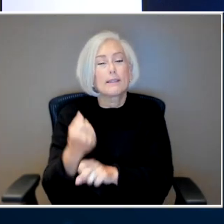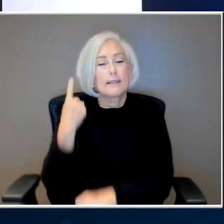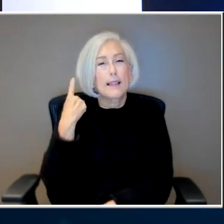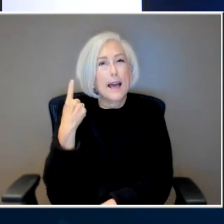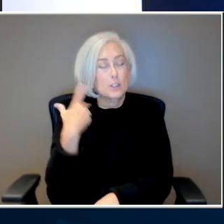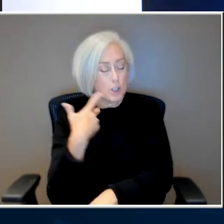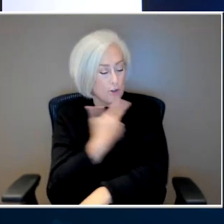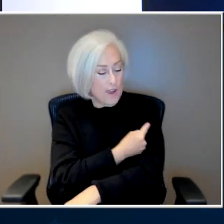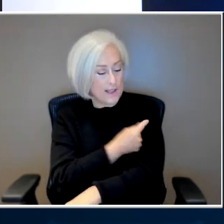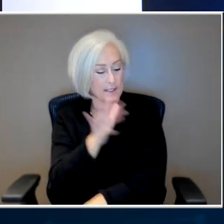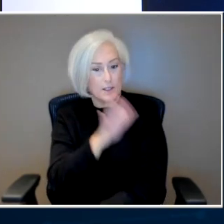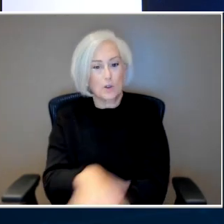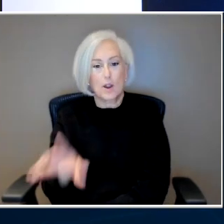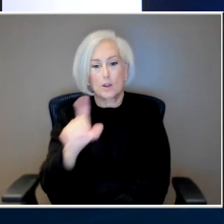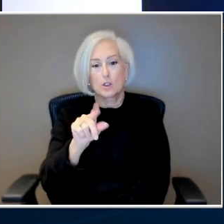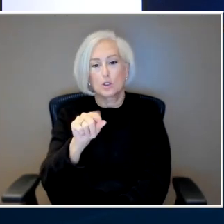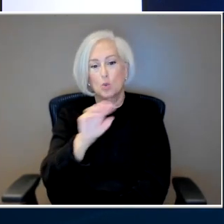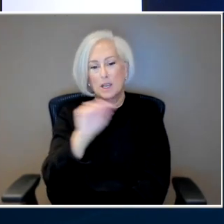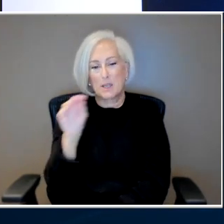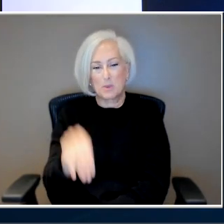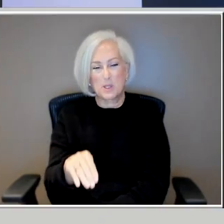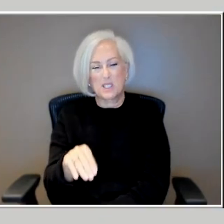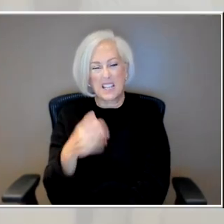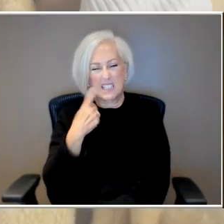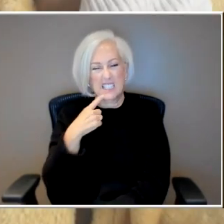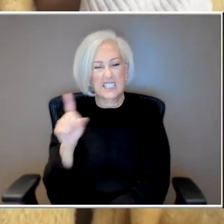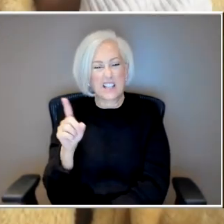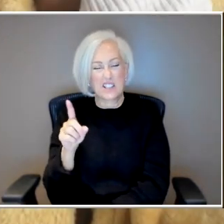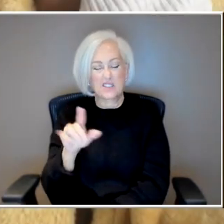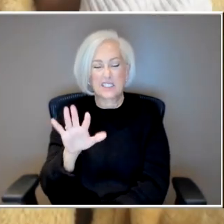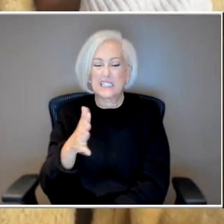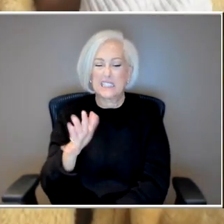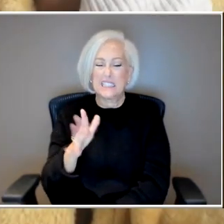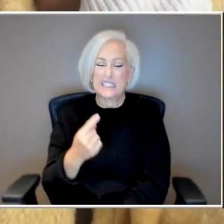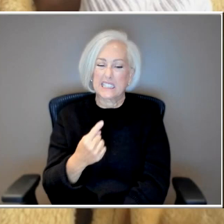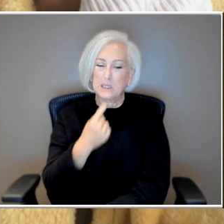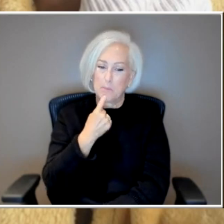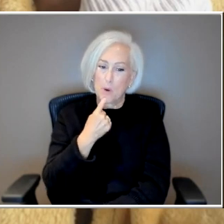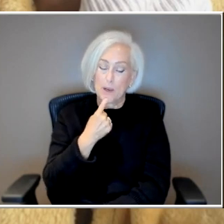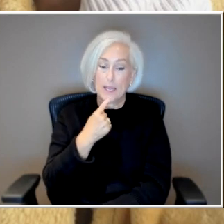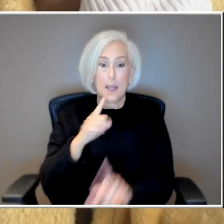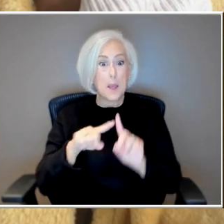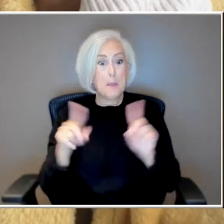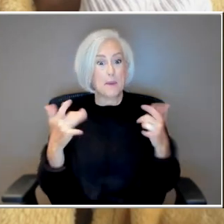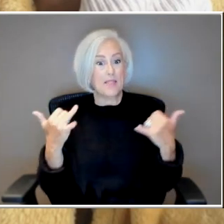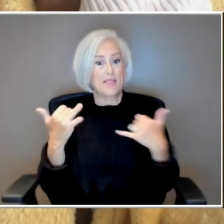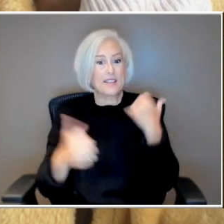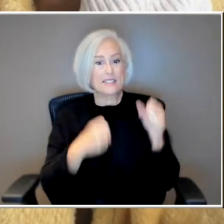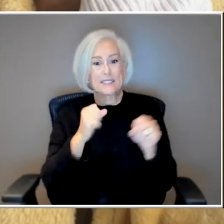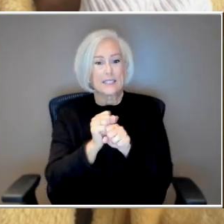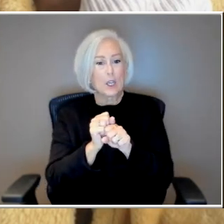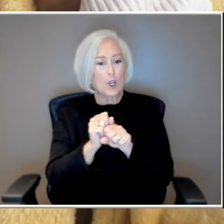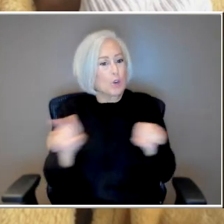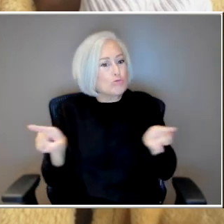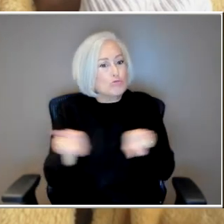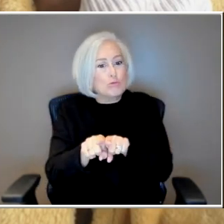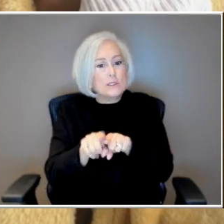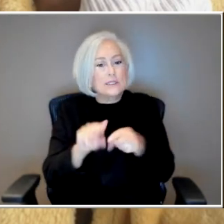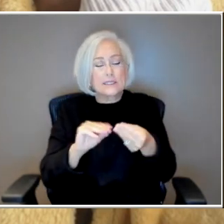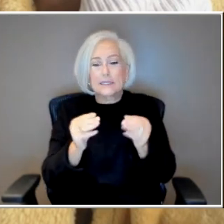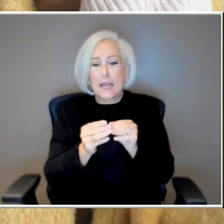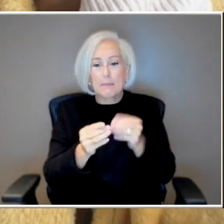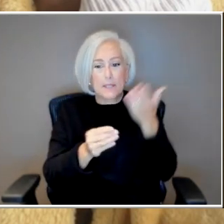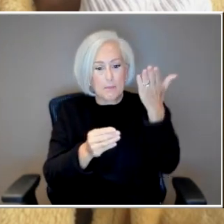so disappointing, honestly. But if we look at data from this year from the CDC, guys, it's the same number. These numbers are as of